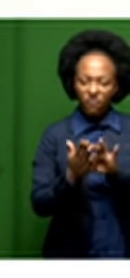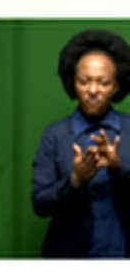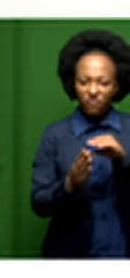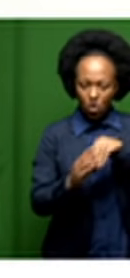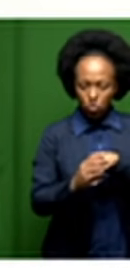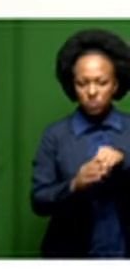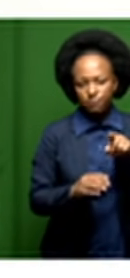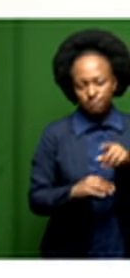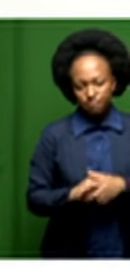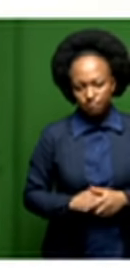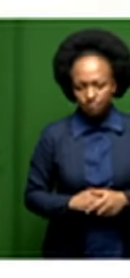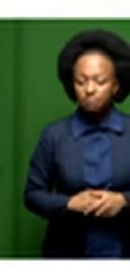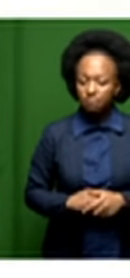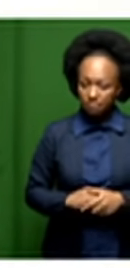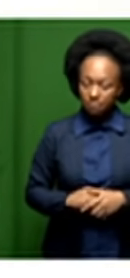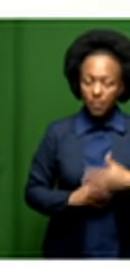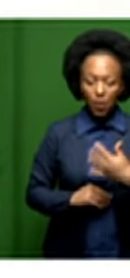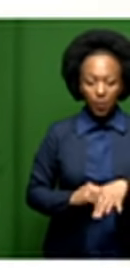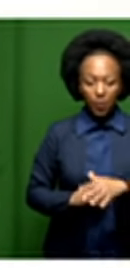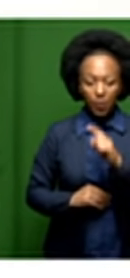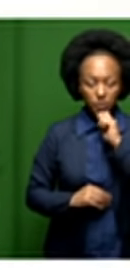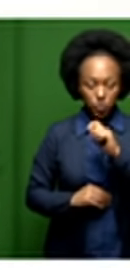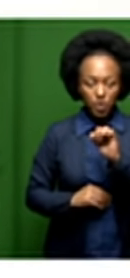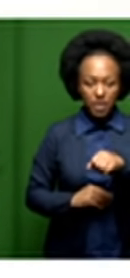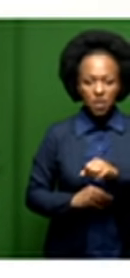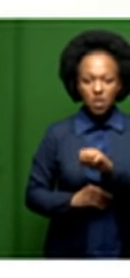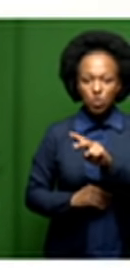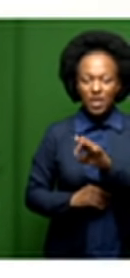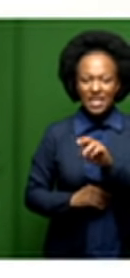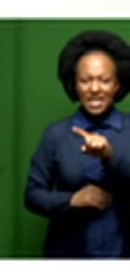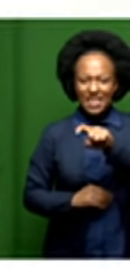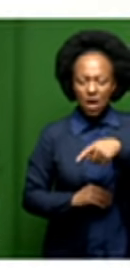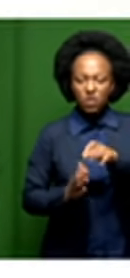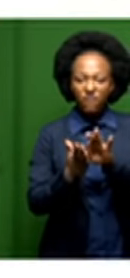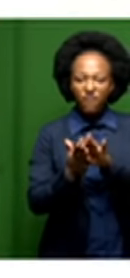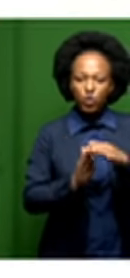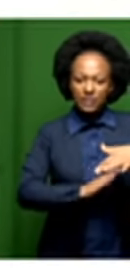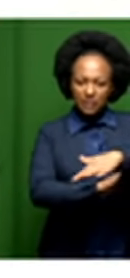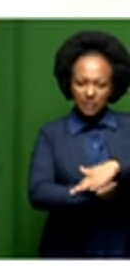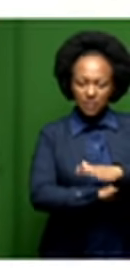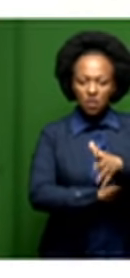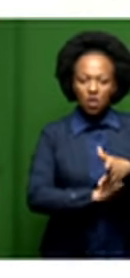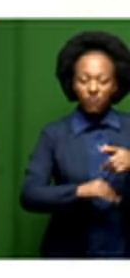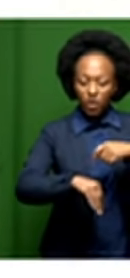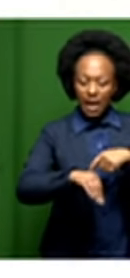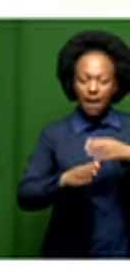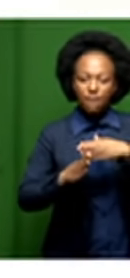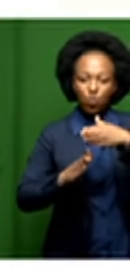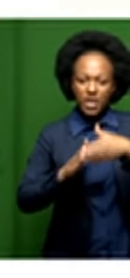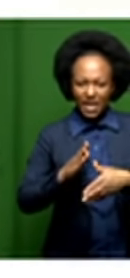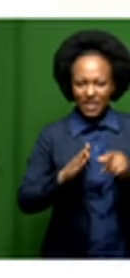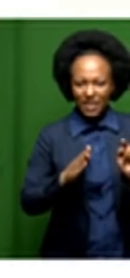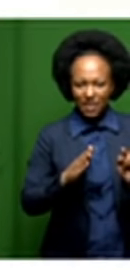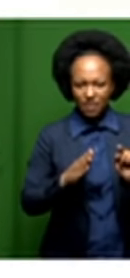make a difference. Indeed, that is the most important part of all of this. 23,000 voting stations expected to be open during the registration weekend.